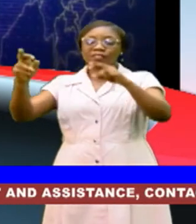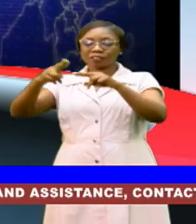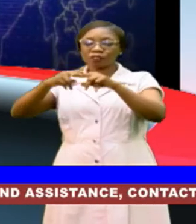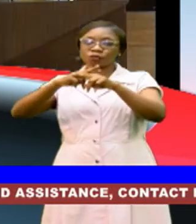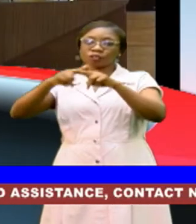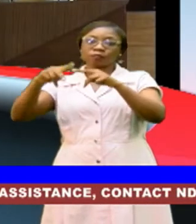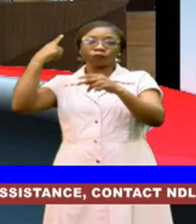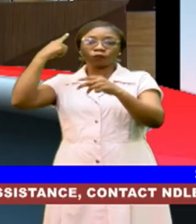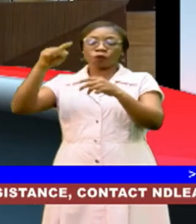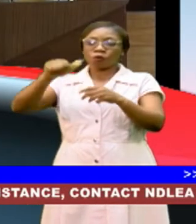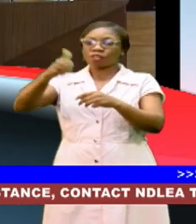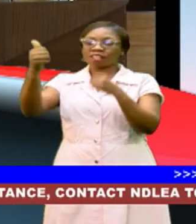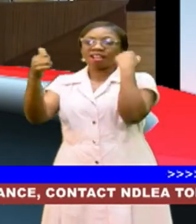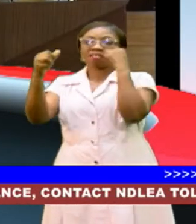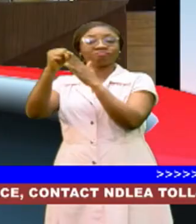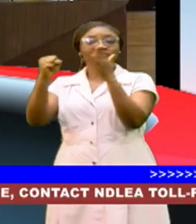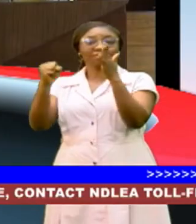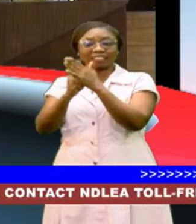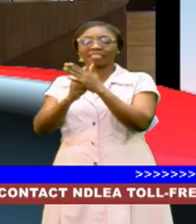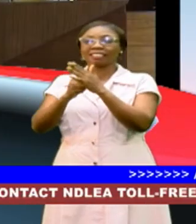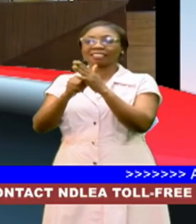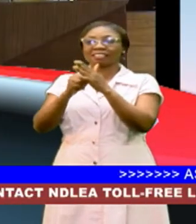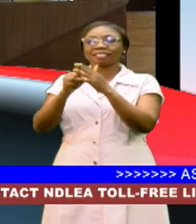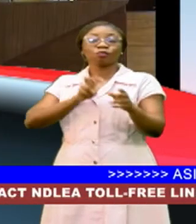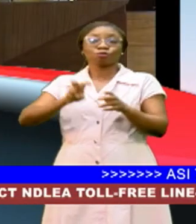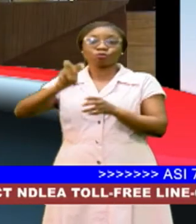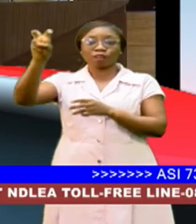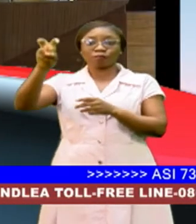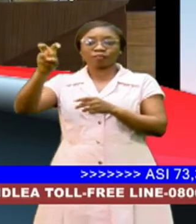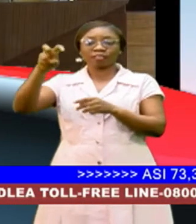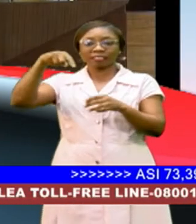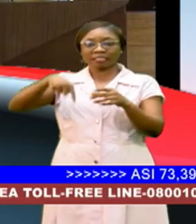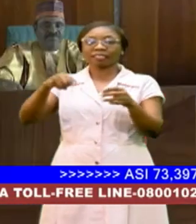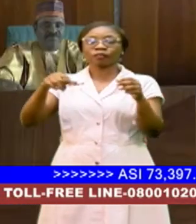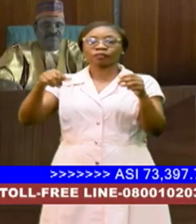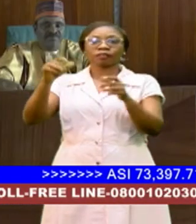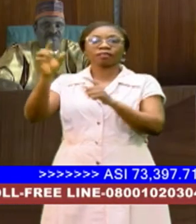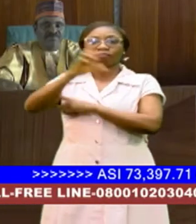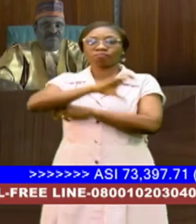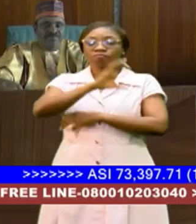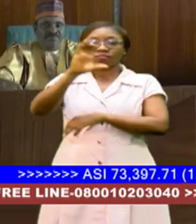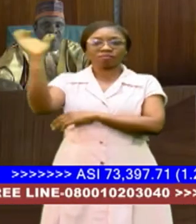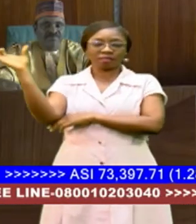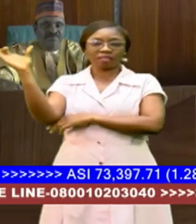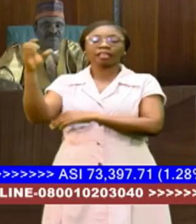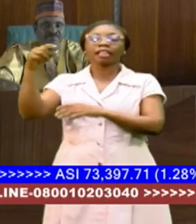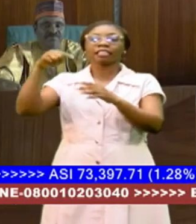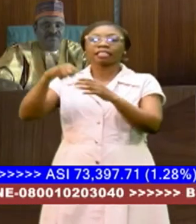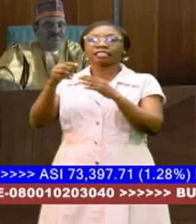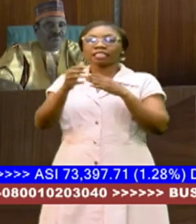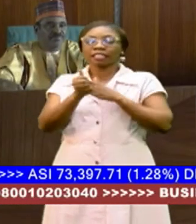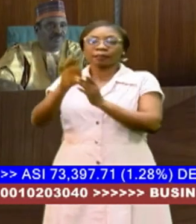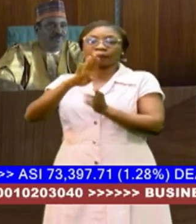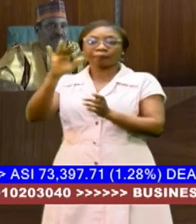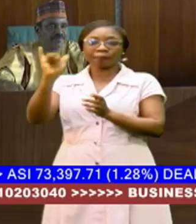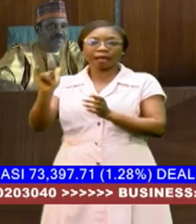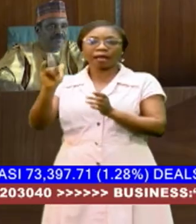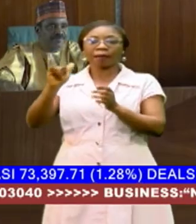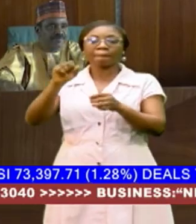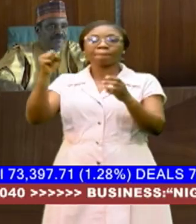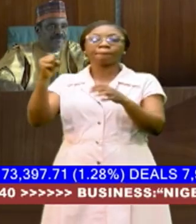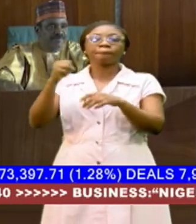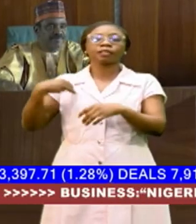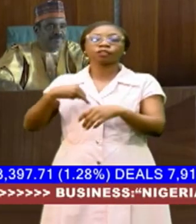interstate travels during the Yuletide. Presidential Committee on Intervention on Public Transportation, led by the Minister of Solid